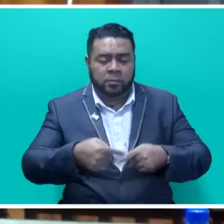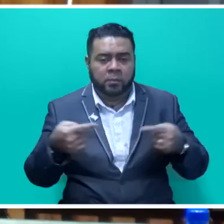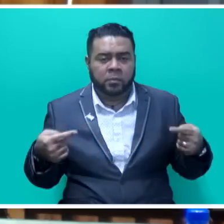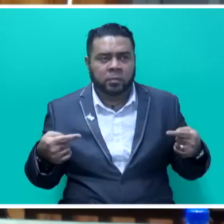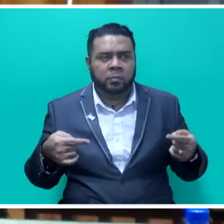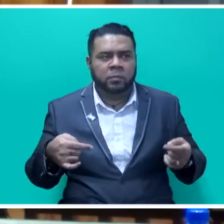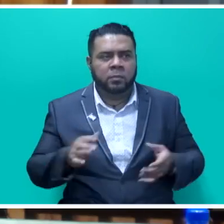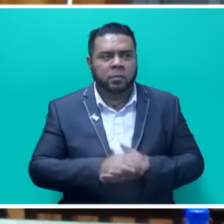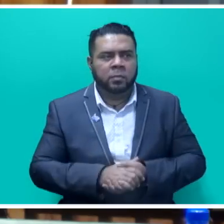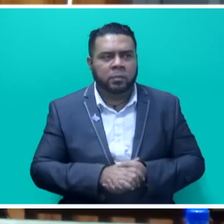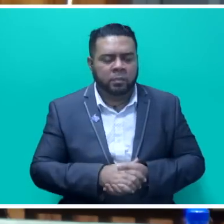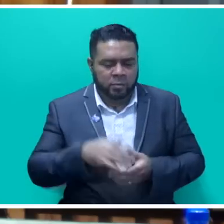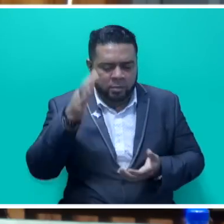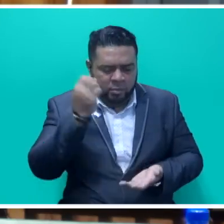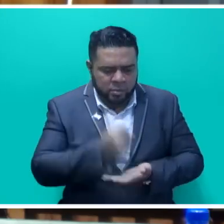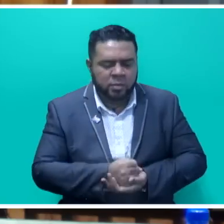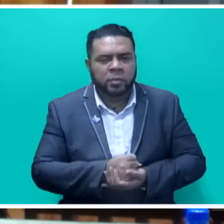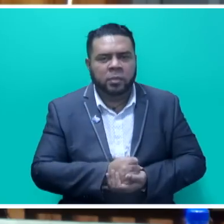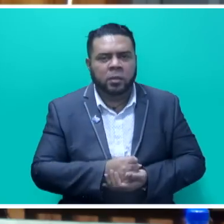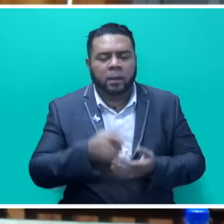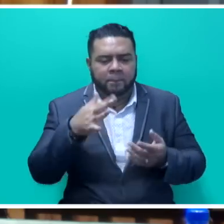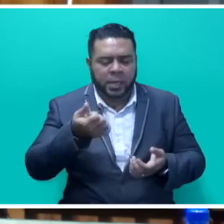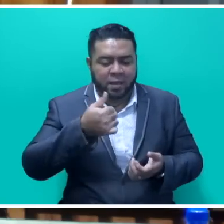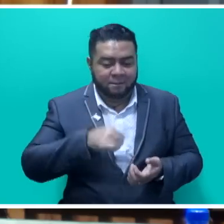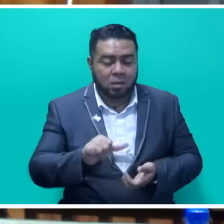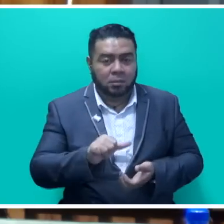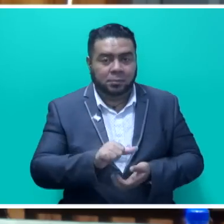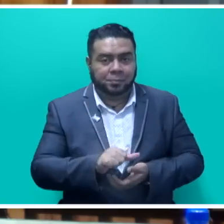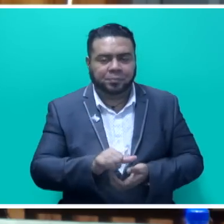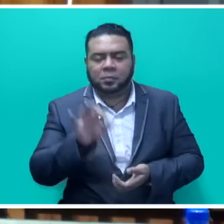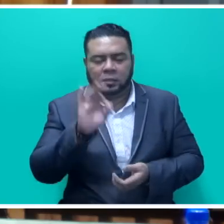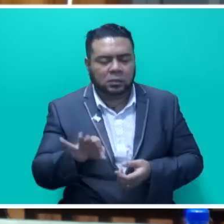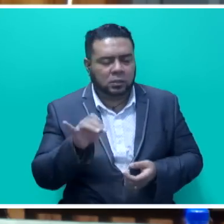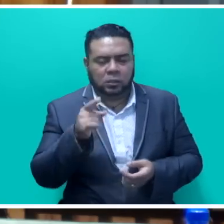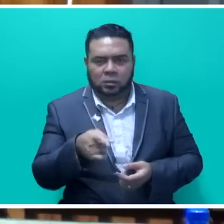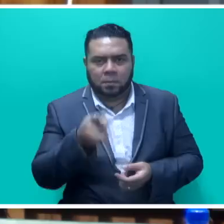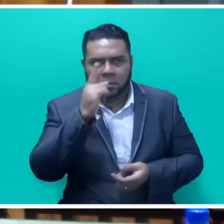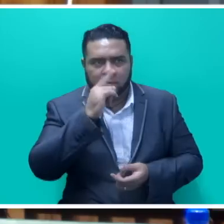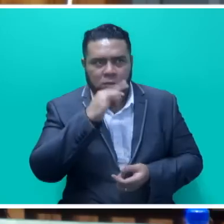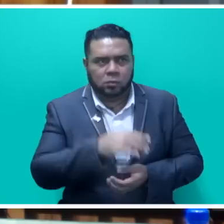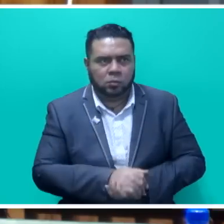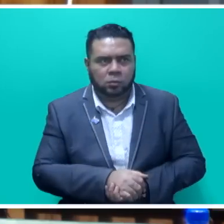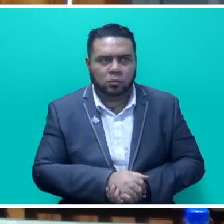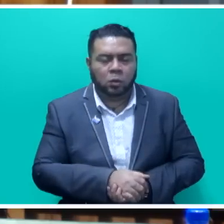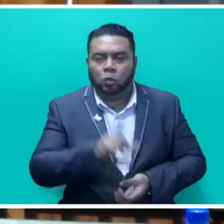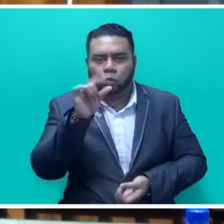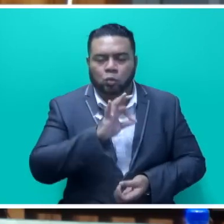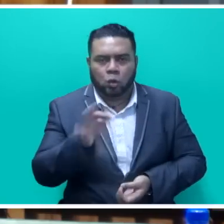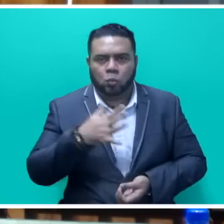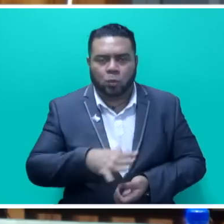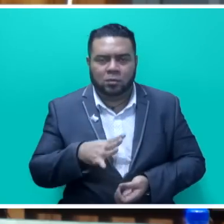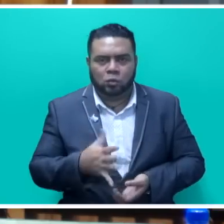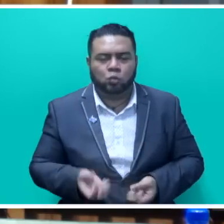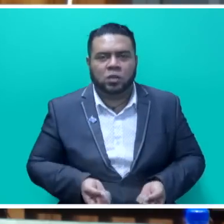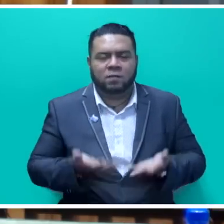Of course, Mr. Speaker, such behavior is symptomatic of those who do not want to give